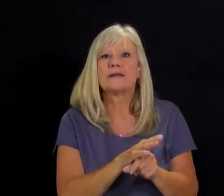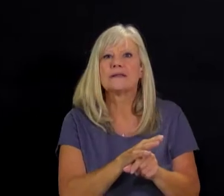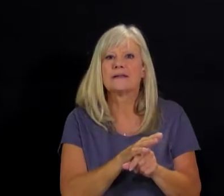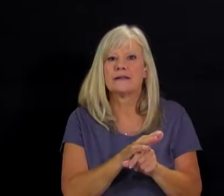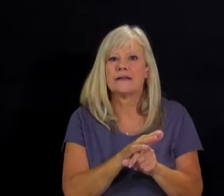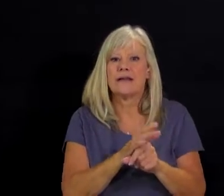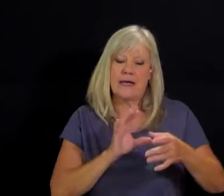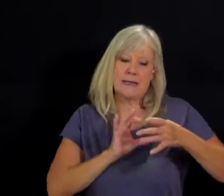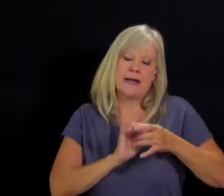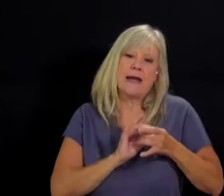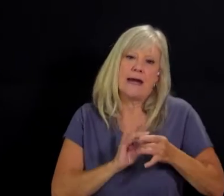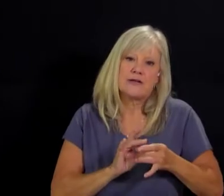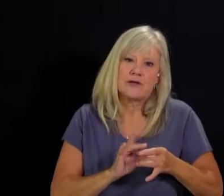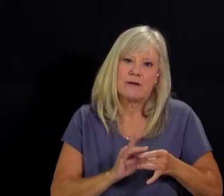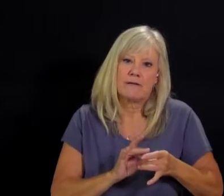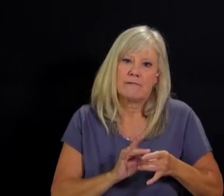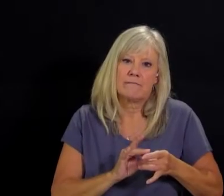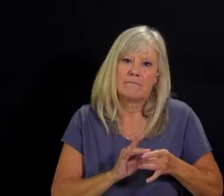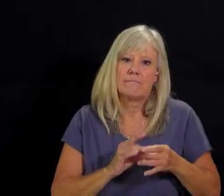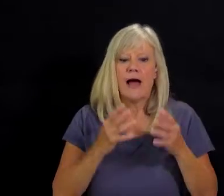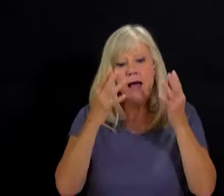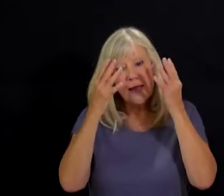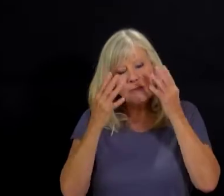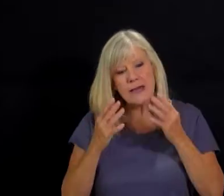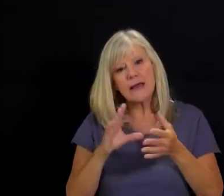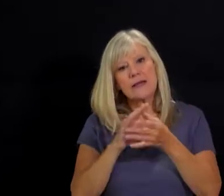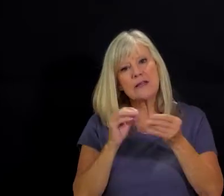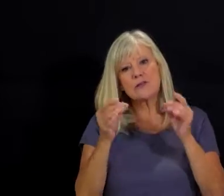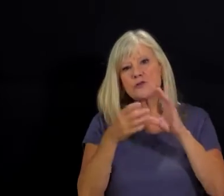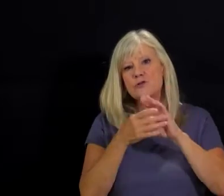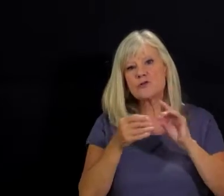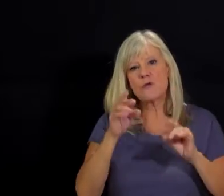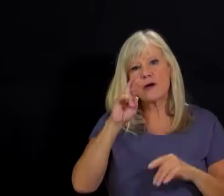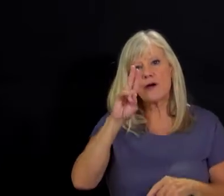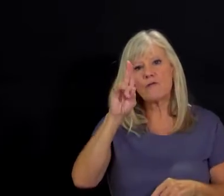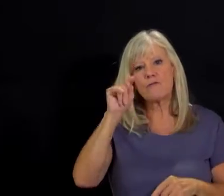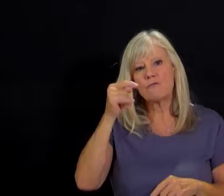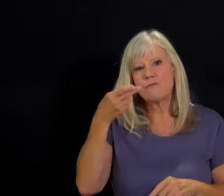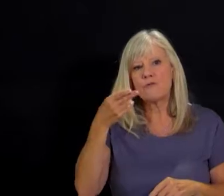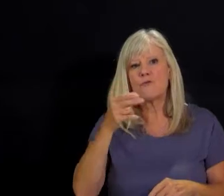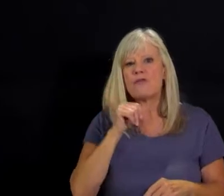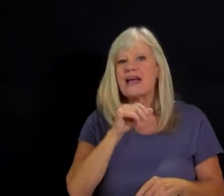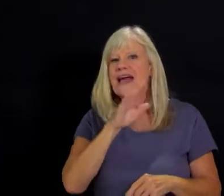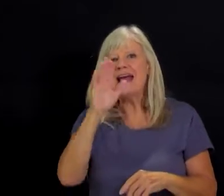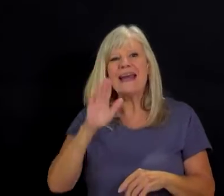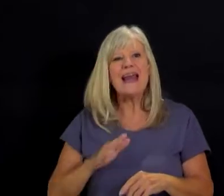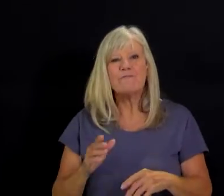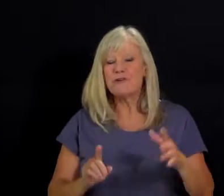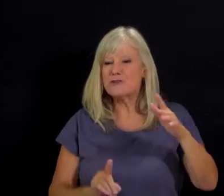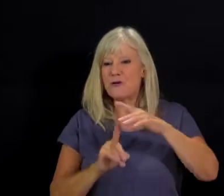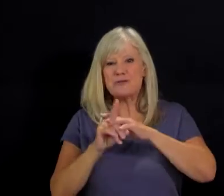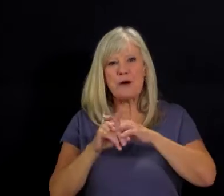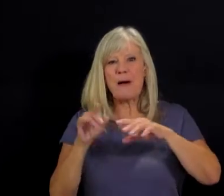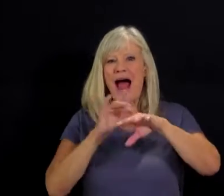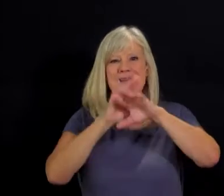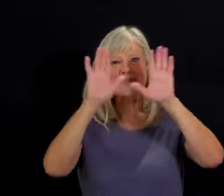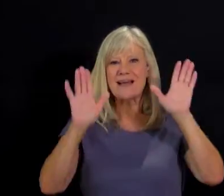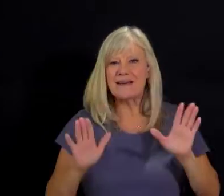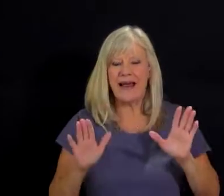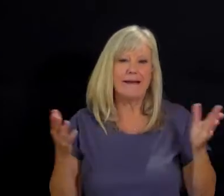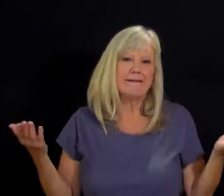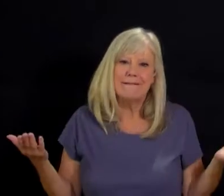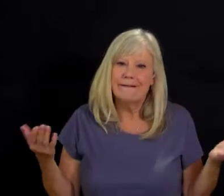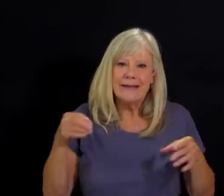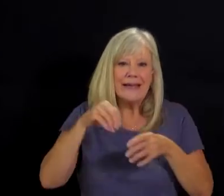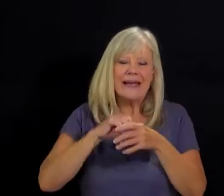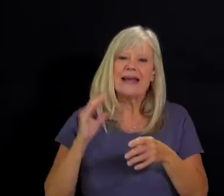covenant. Sadly, the story of Ruth never makes it into the lectionary for Sundays in the